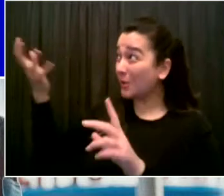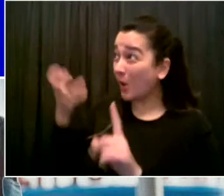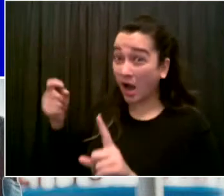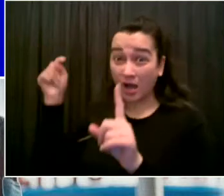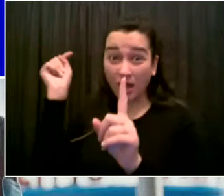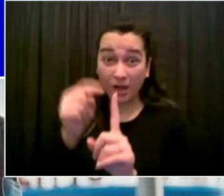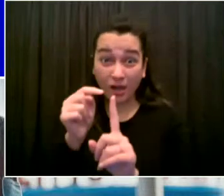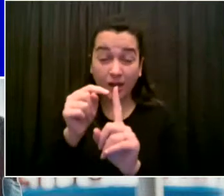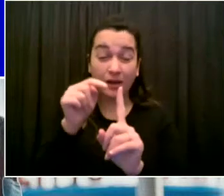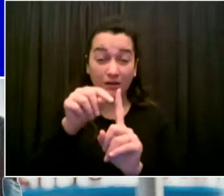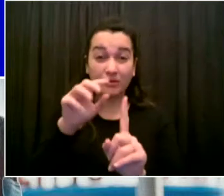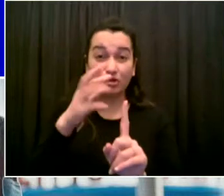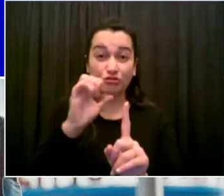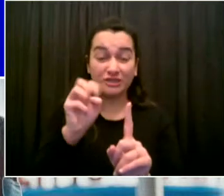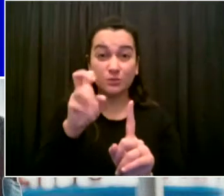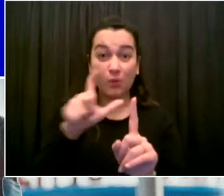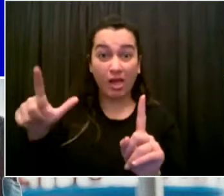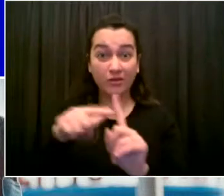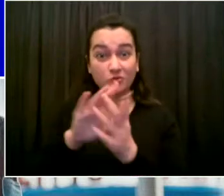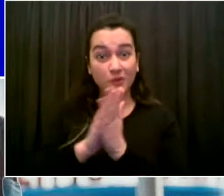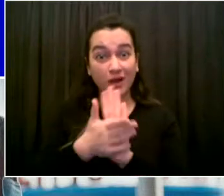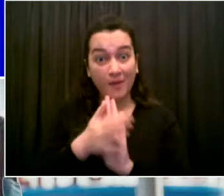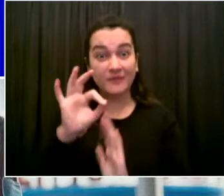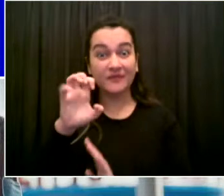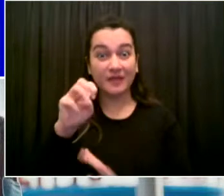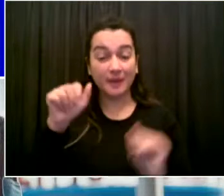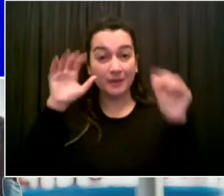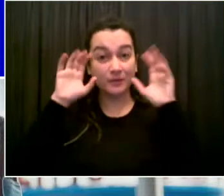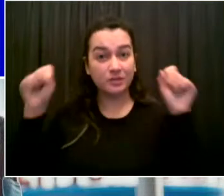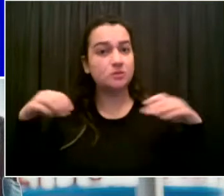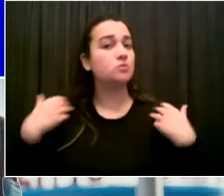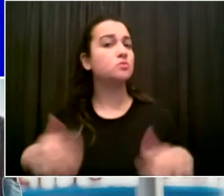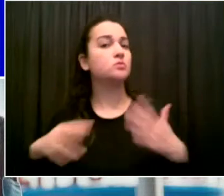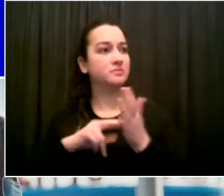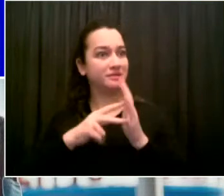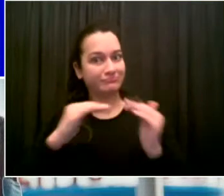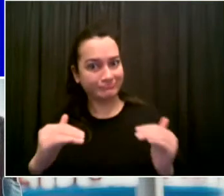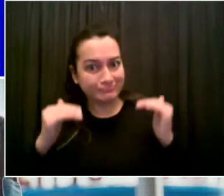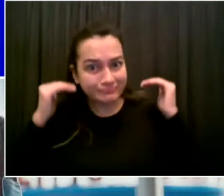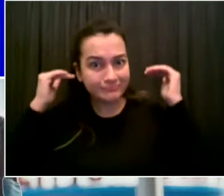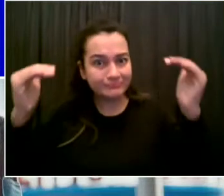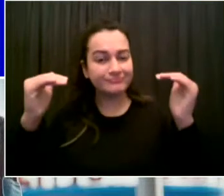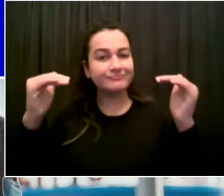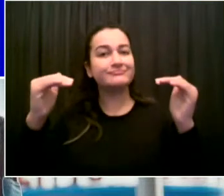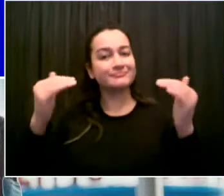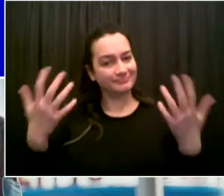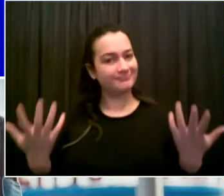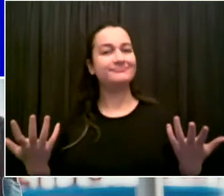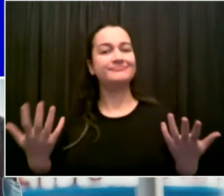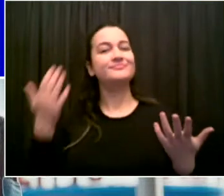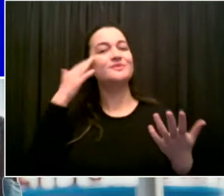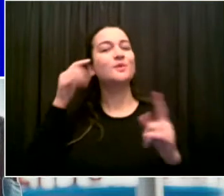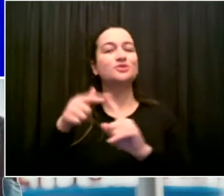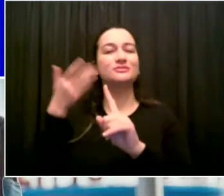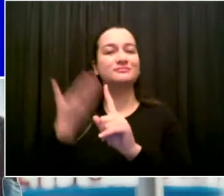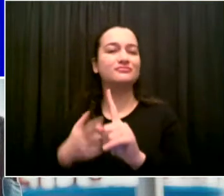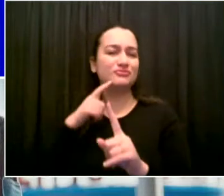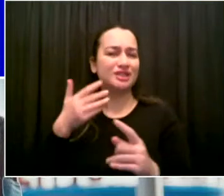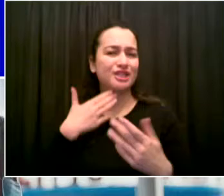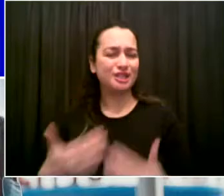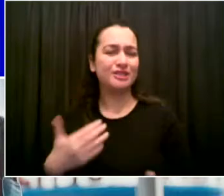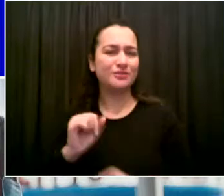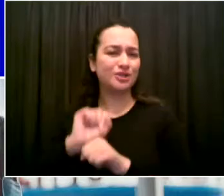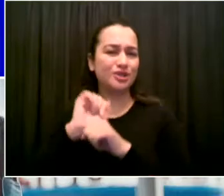also understand that emergency management is something we work on every single day, and we need to be ready for the moment